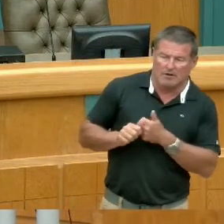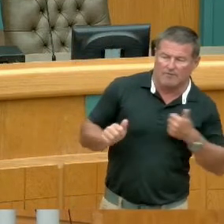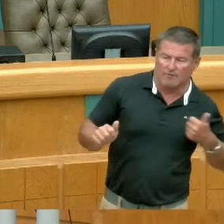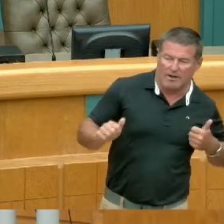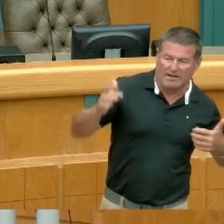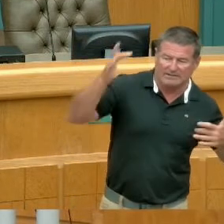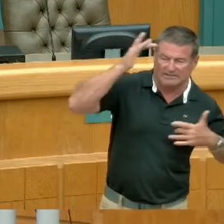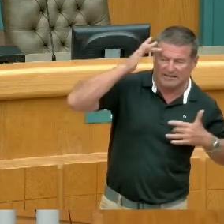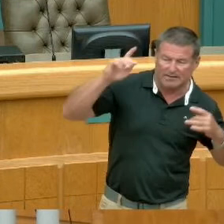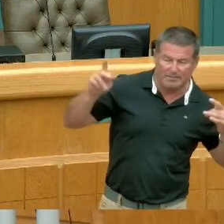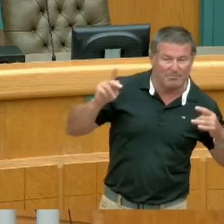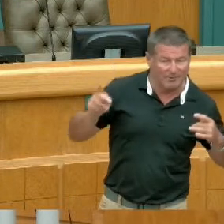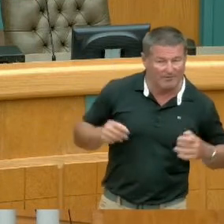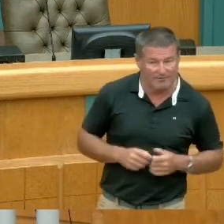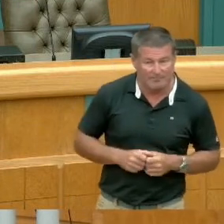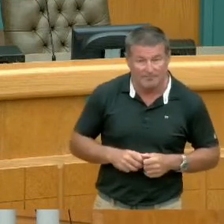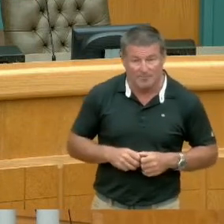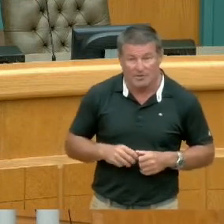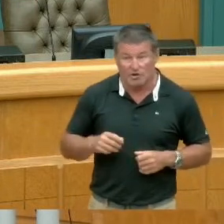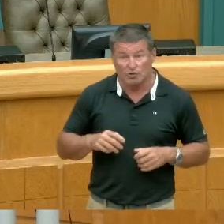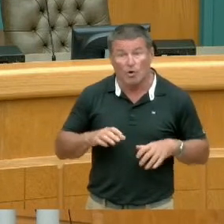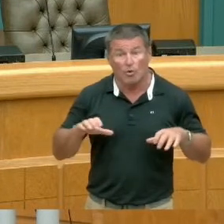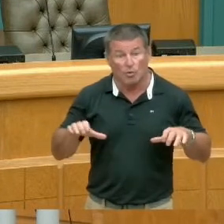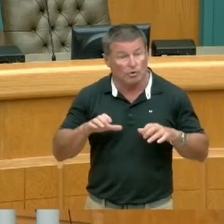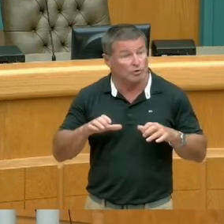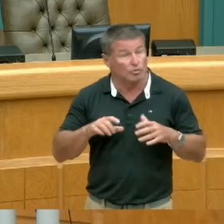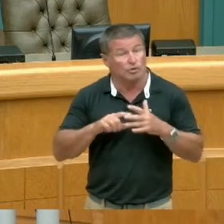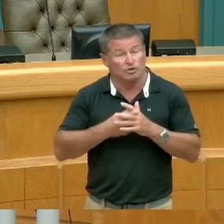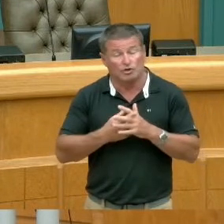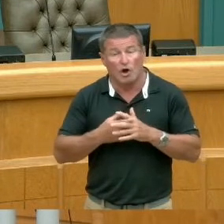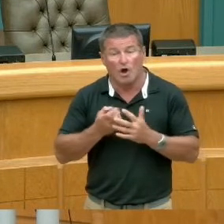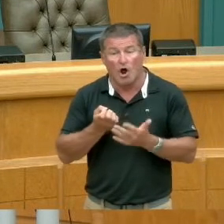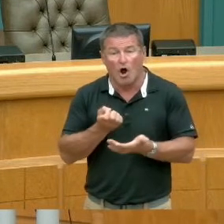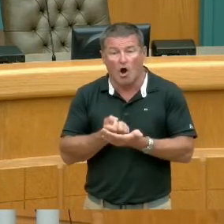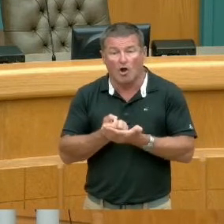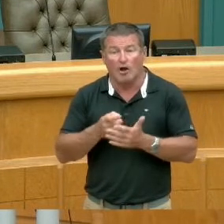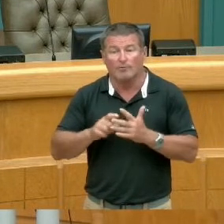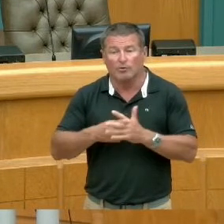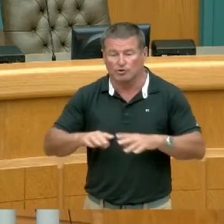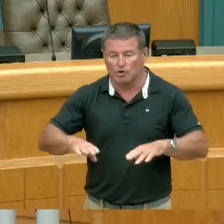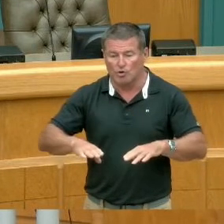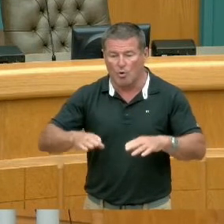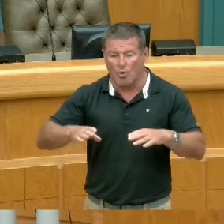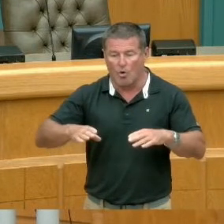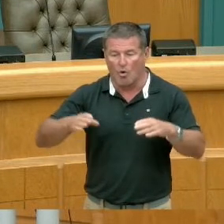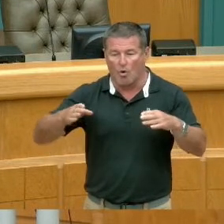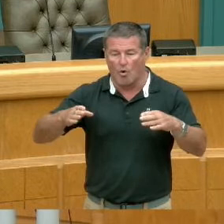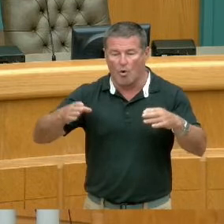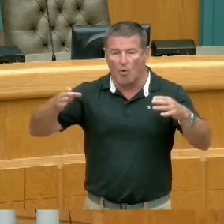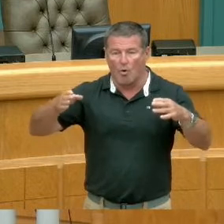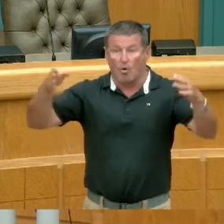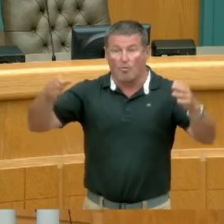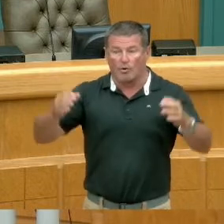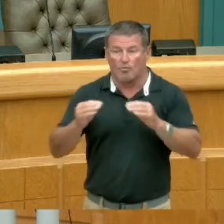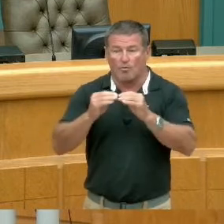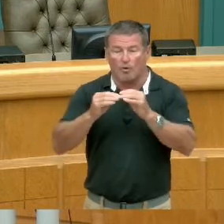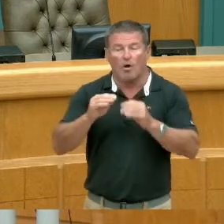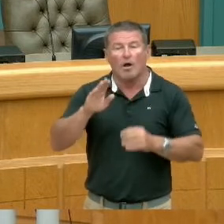move forward and open up our economy more and more, that's going to become even more important. But be a good neighbor and be a good